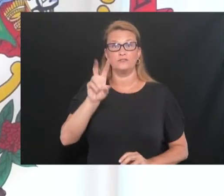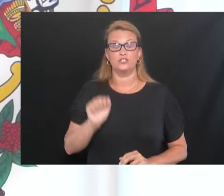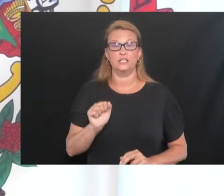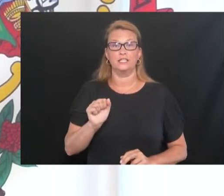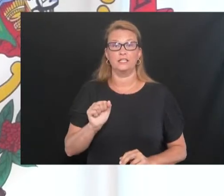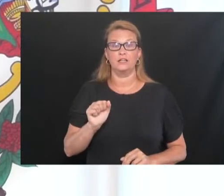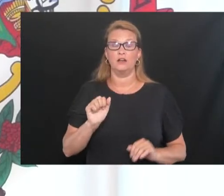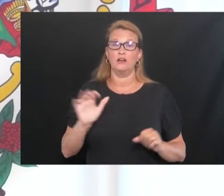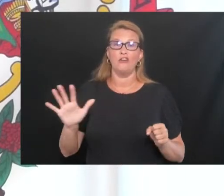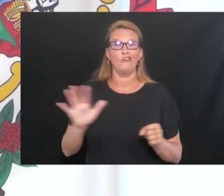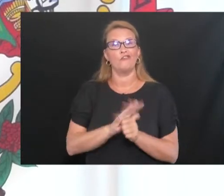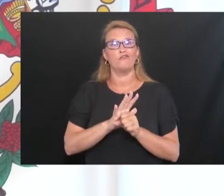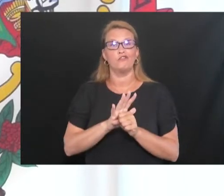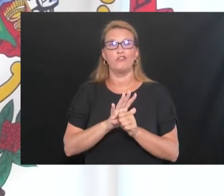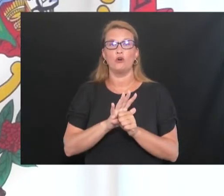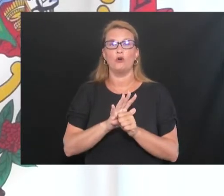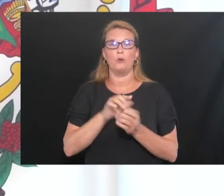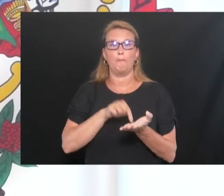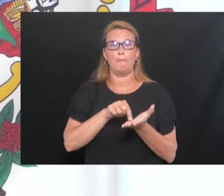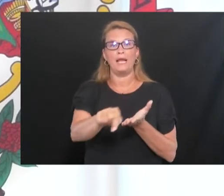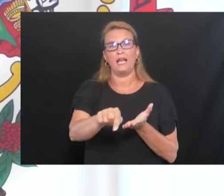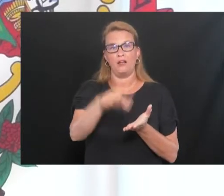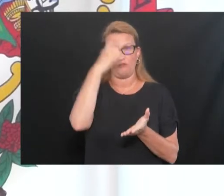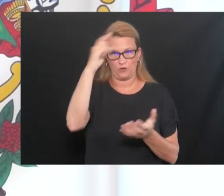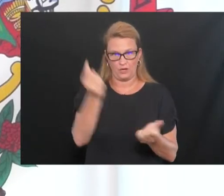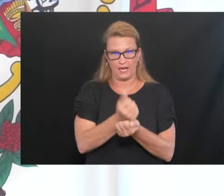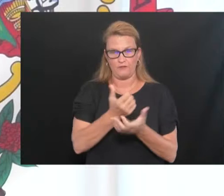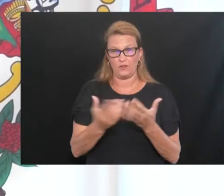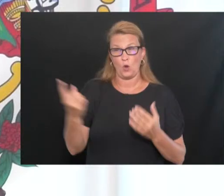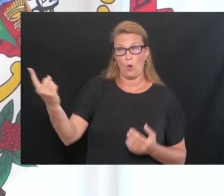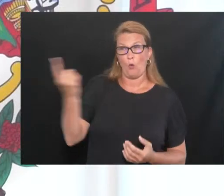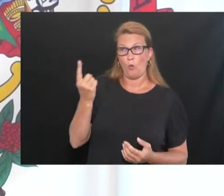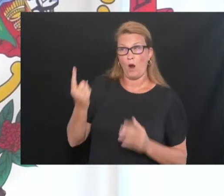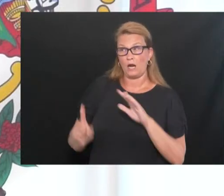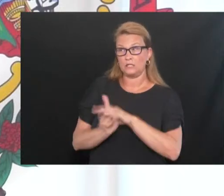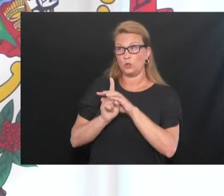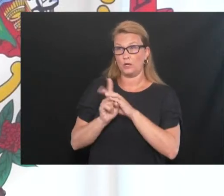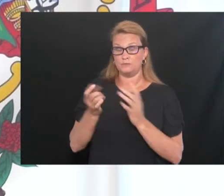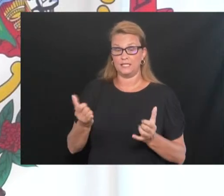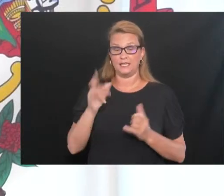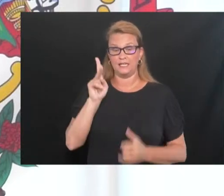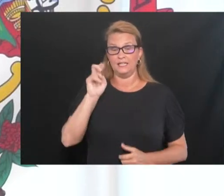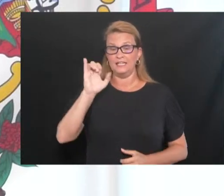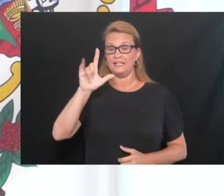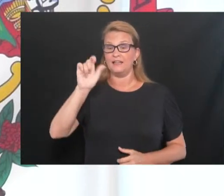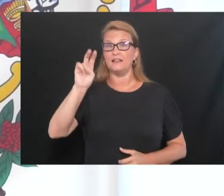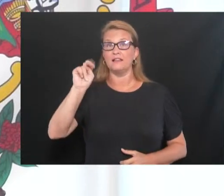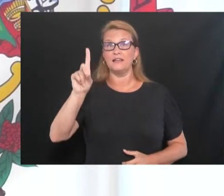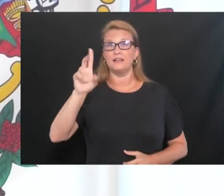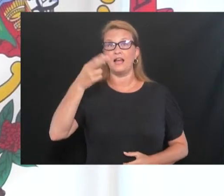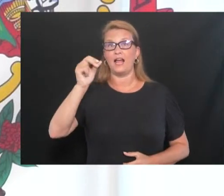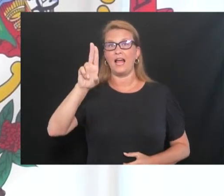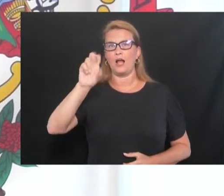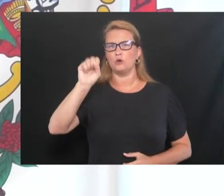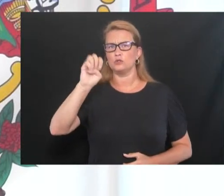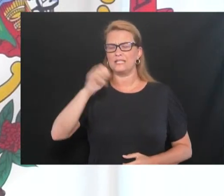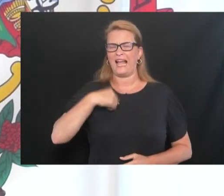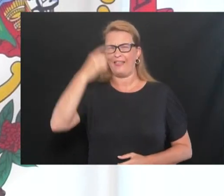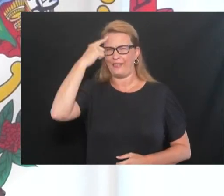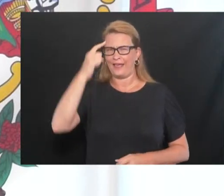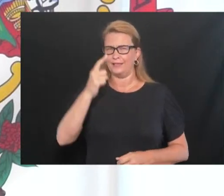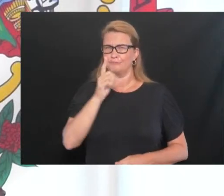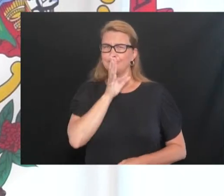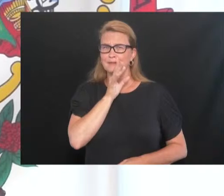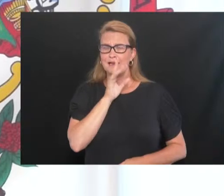ride on everything. We have one with us and one not with us. Keelan Howes, I think I'm pronouncing it